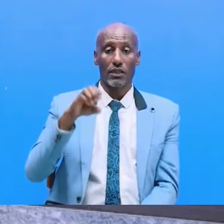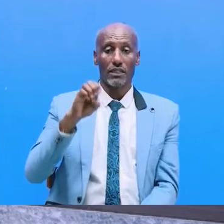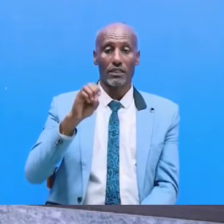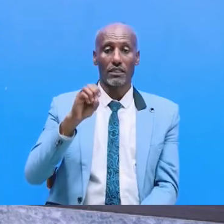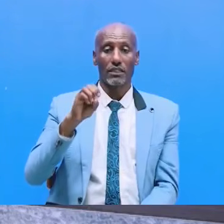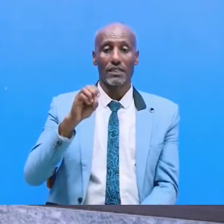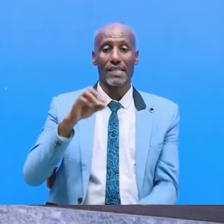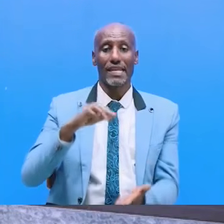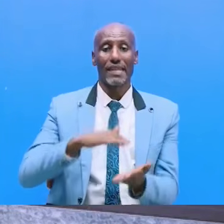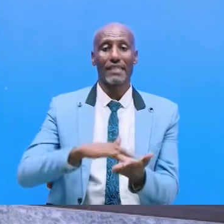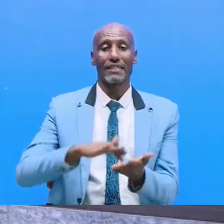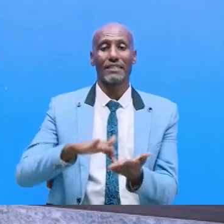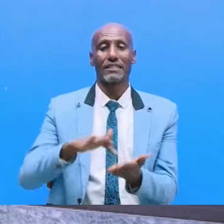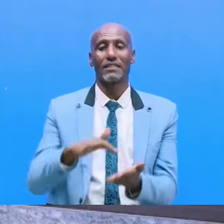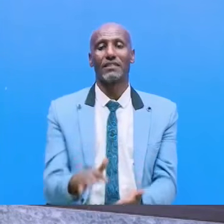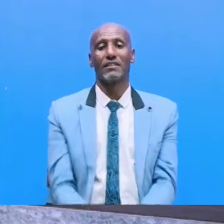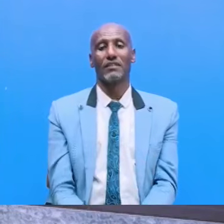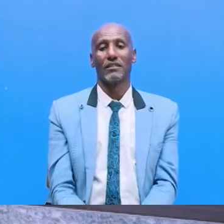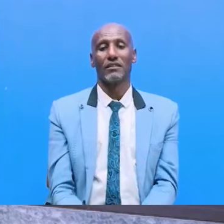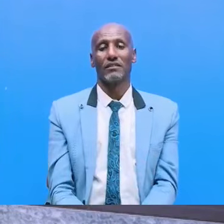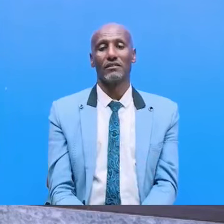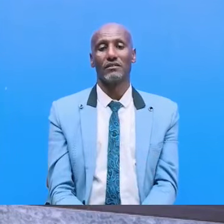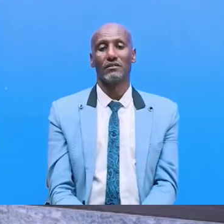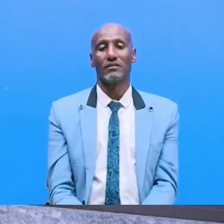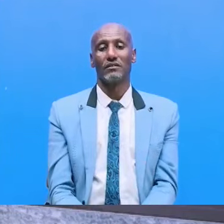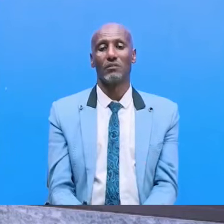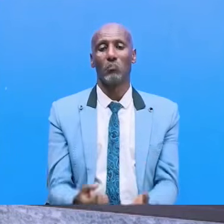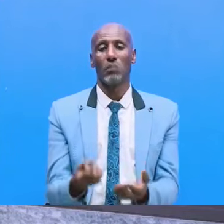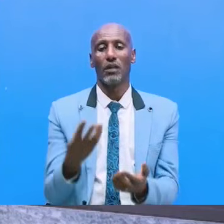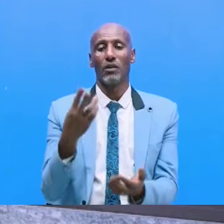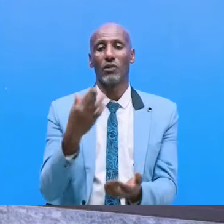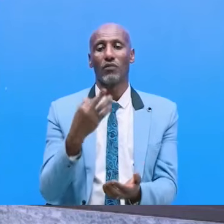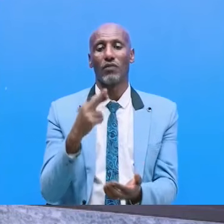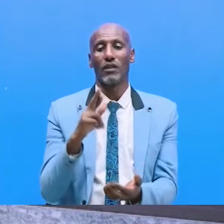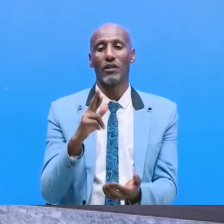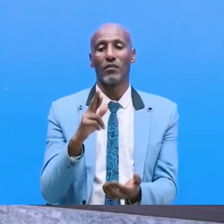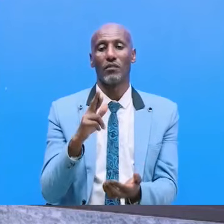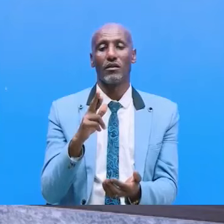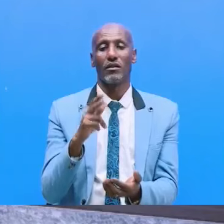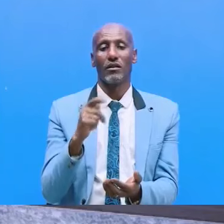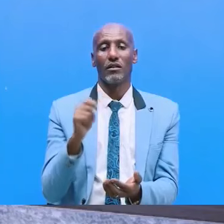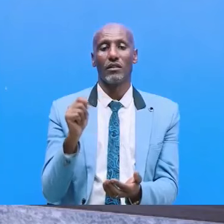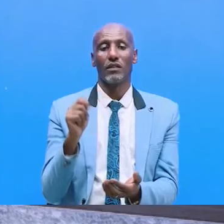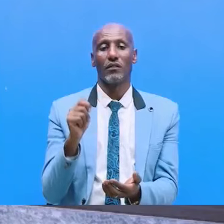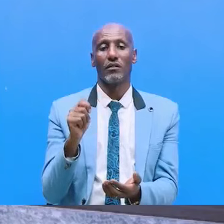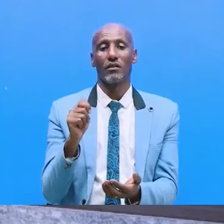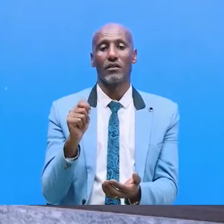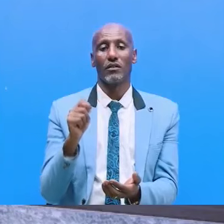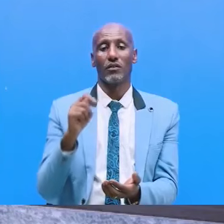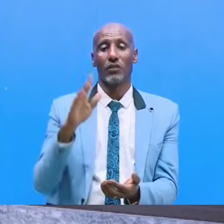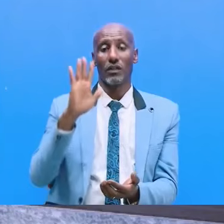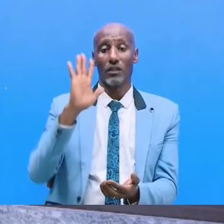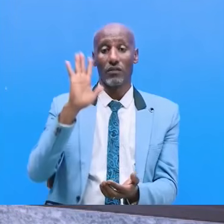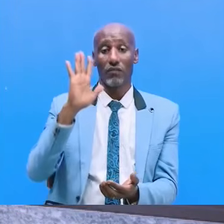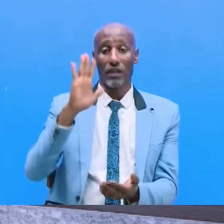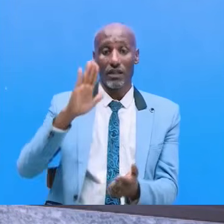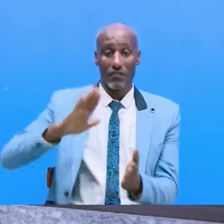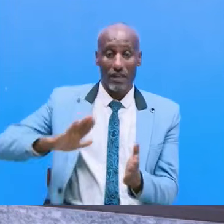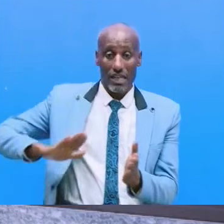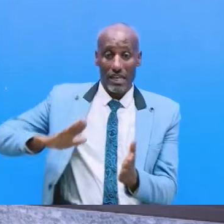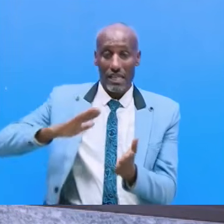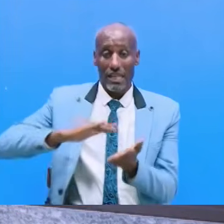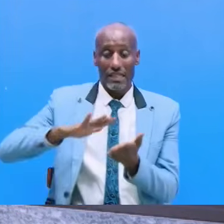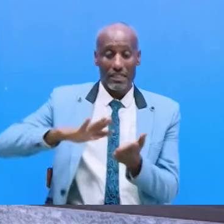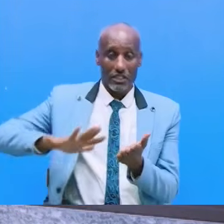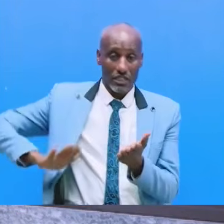letters. So when we come to consonant letters, we can have many of them. It's only we can't use 5 letters from